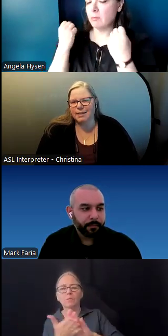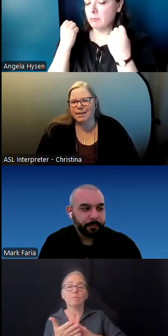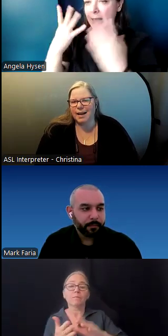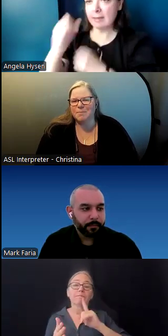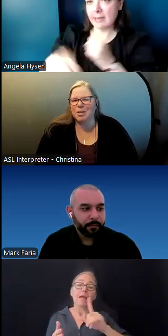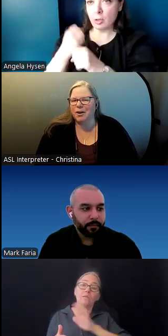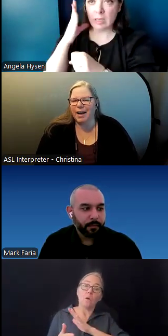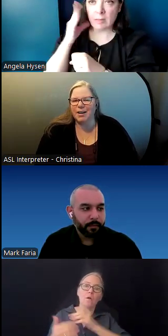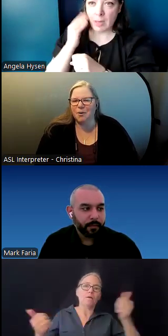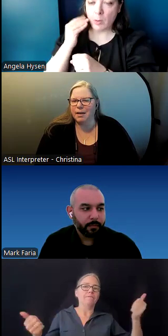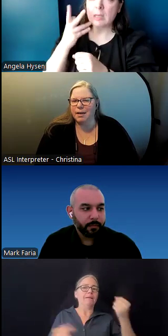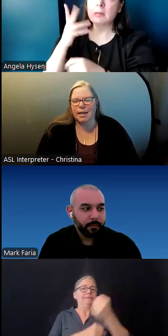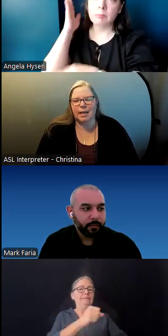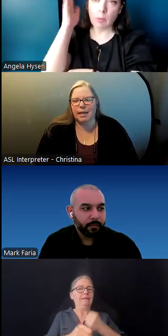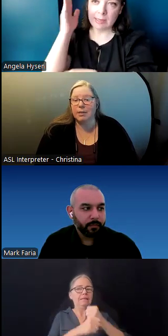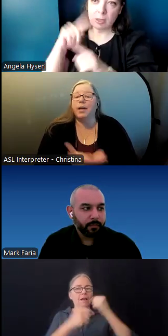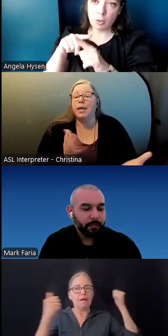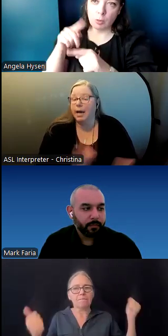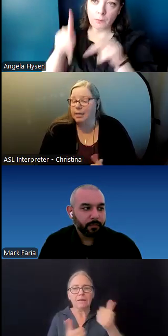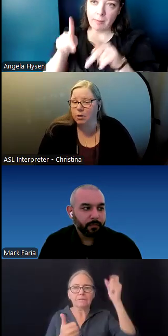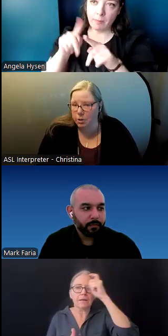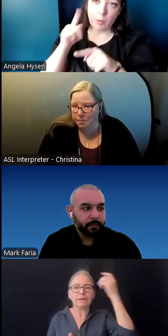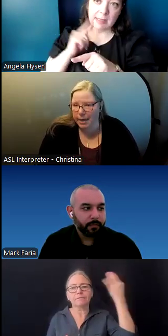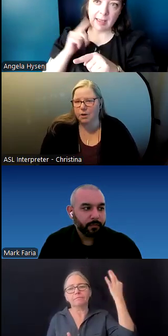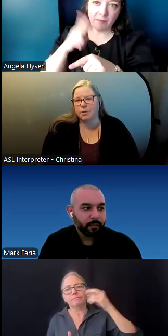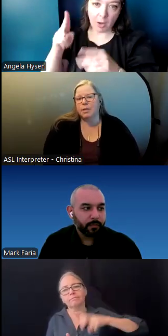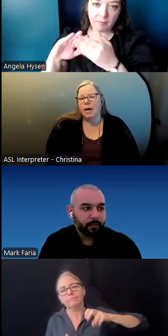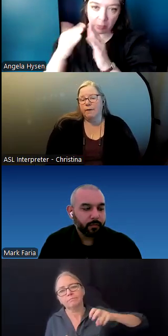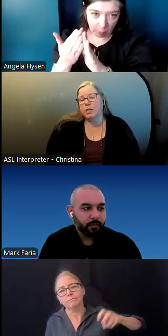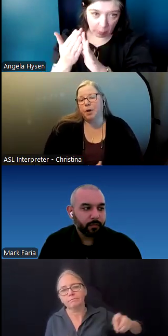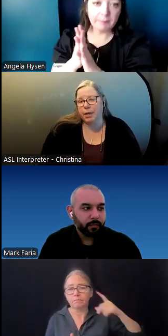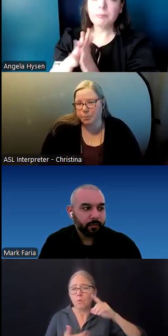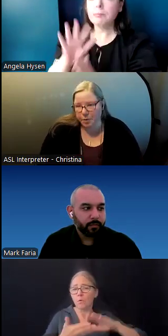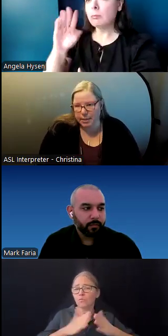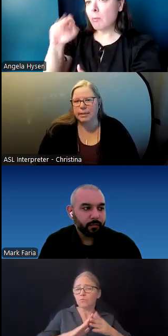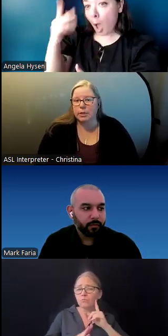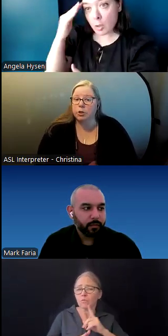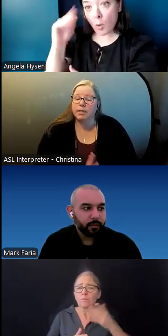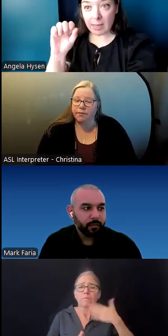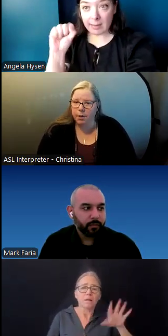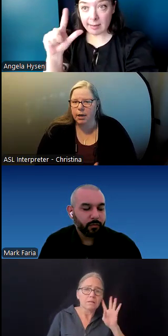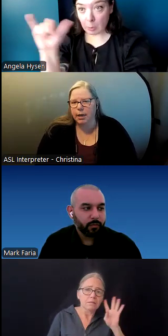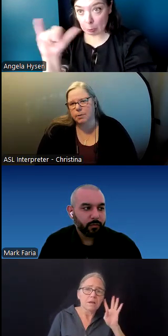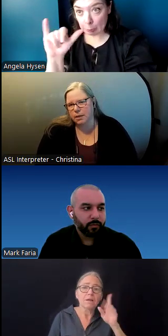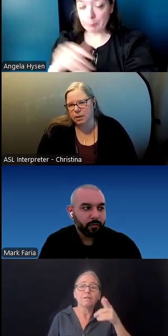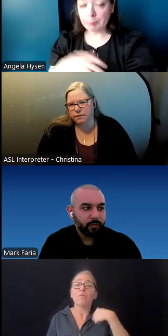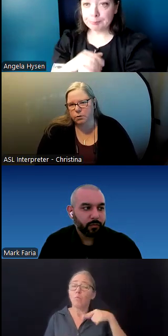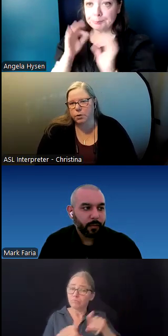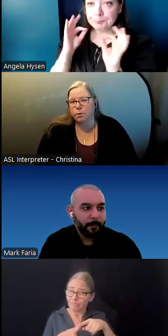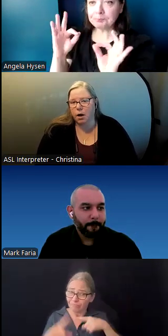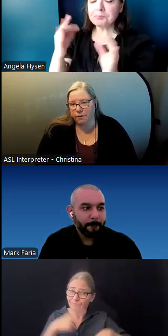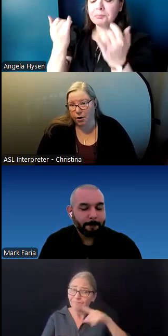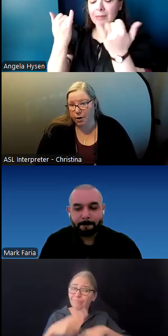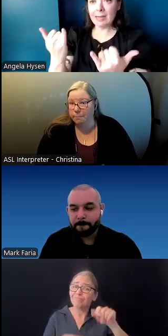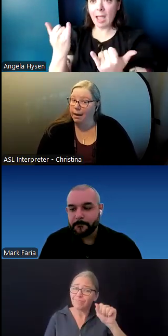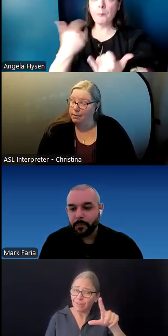And I'm sorry, I know that he has also many years of experience presenting to the deaf community as well as individuals